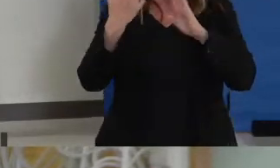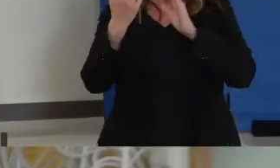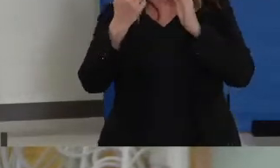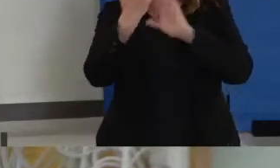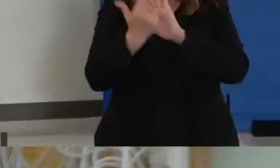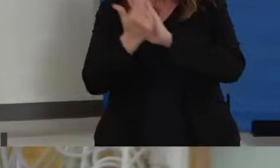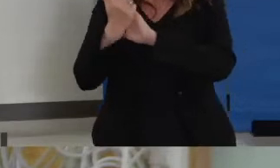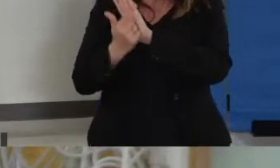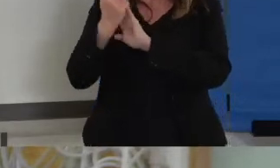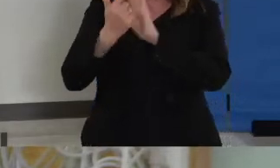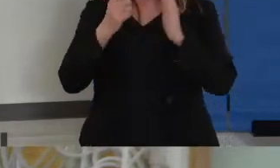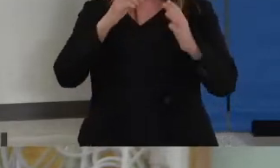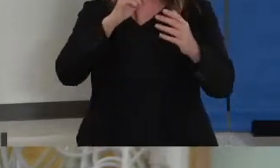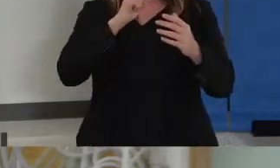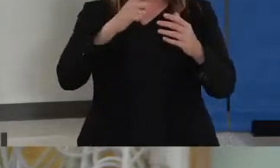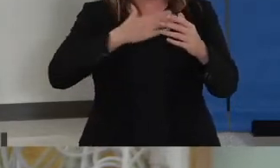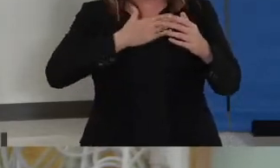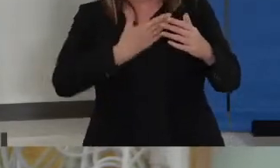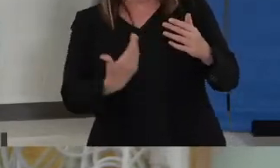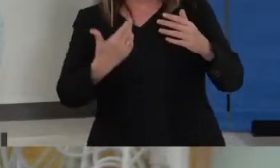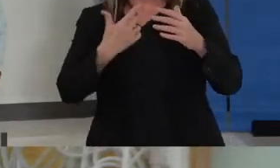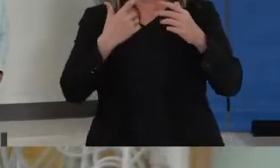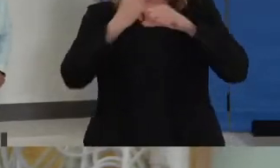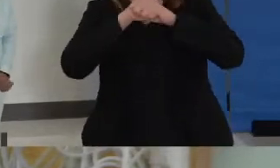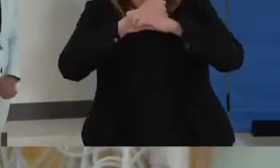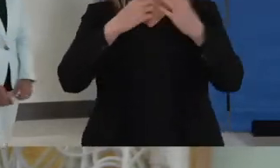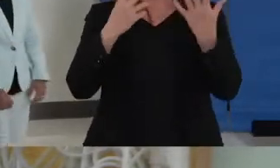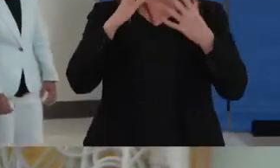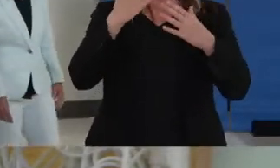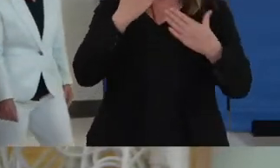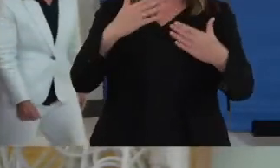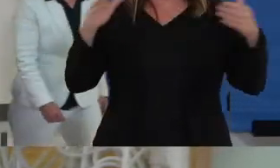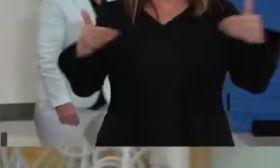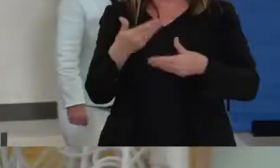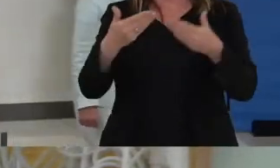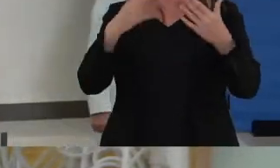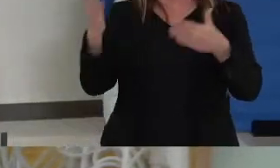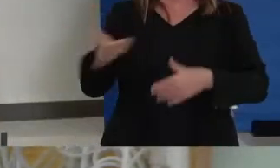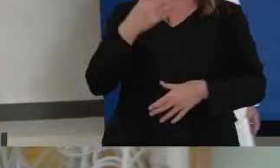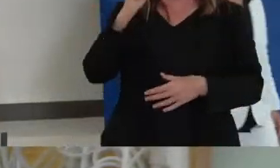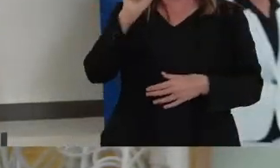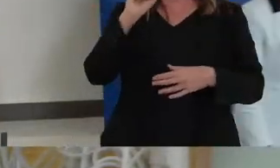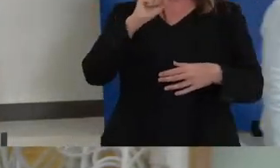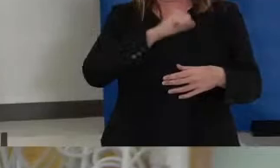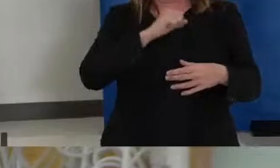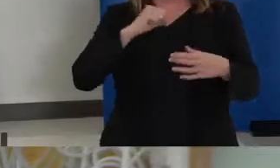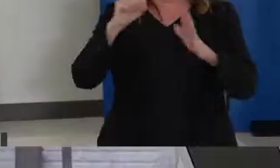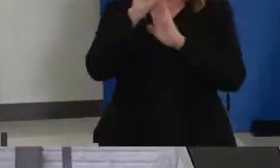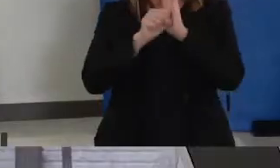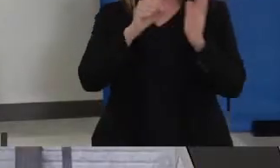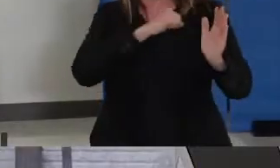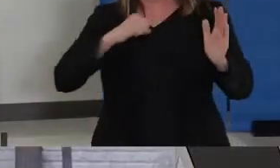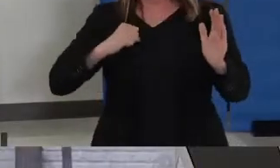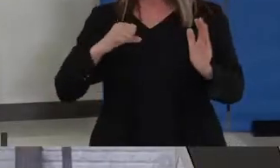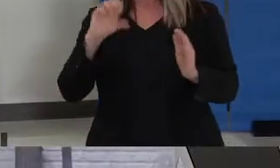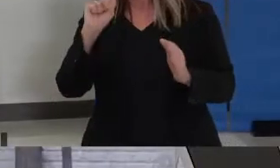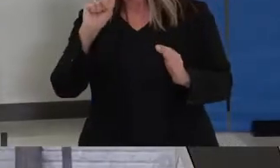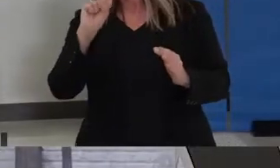into these fights. And so it's my great honor to introduce and welcome to San Diego State Senator Susan Eggman.